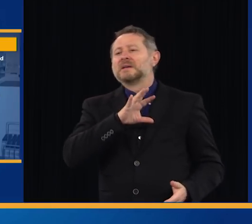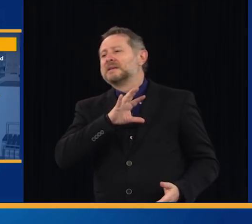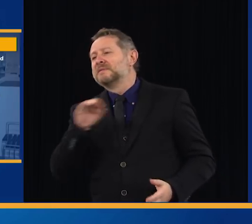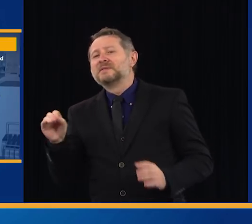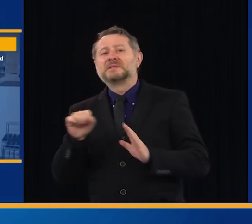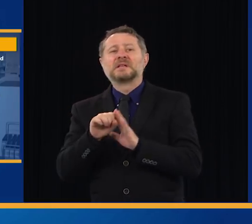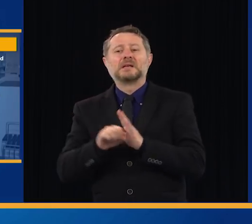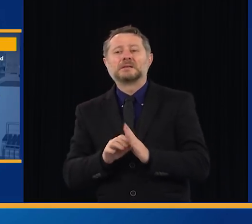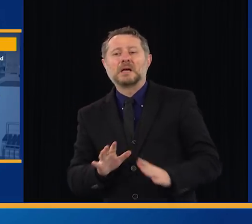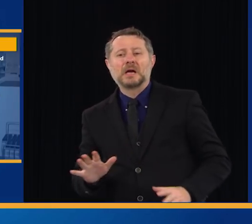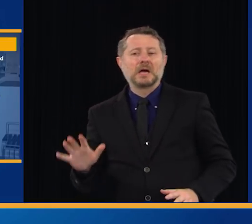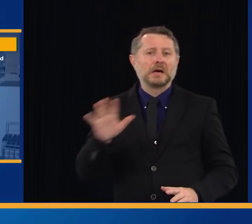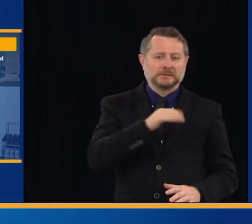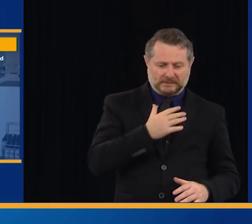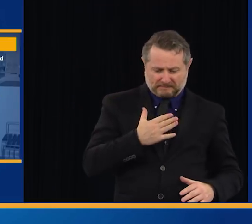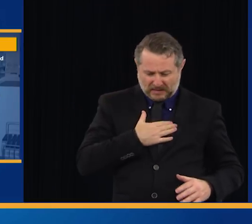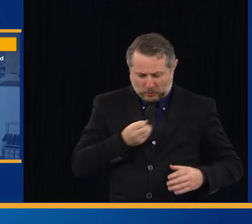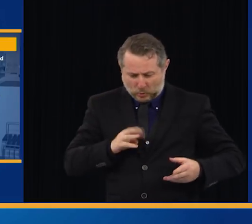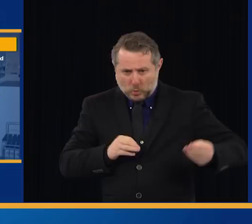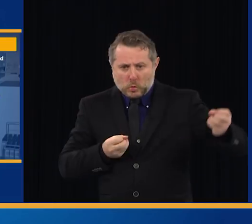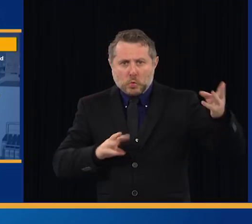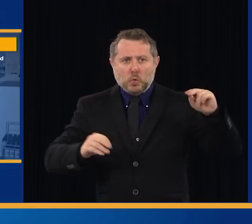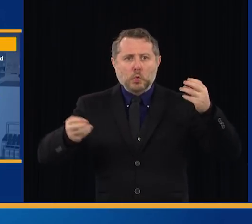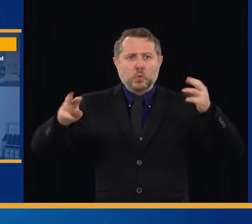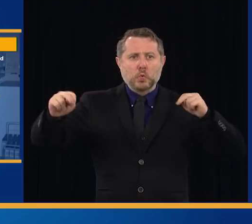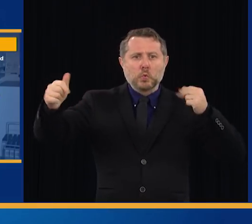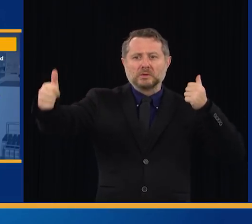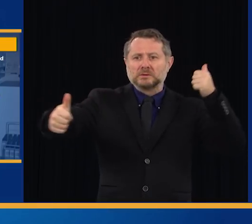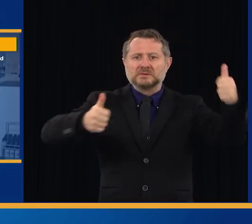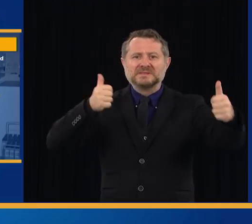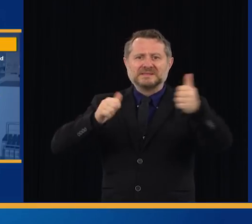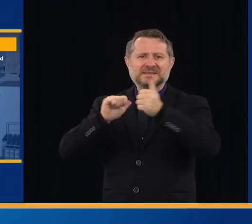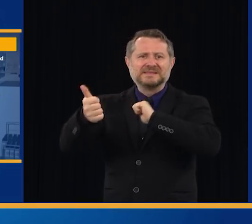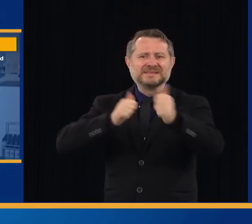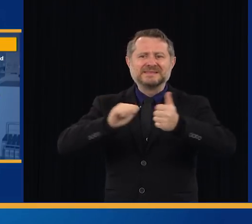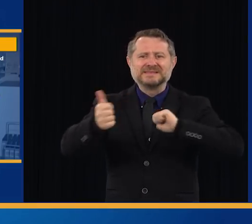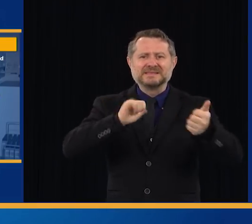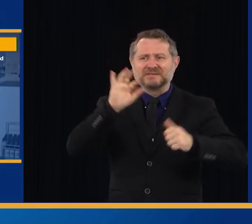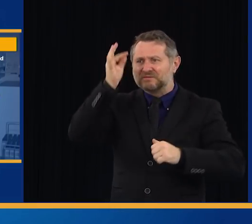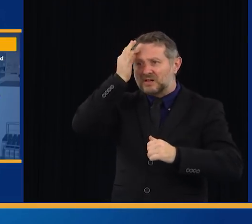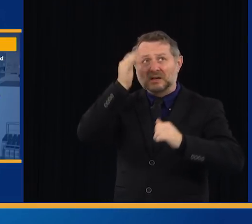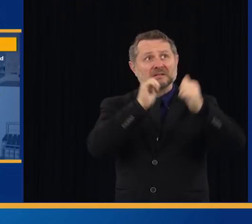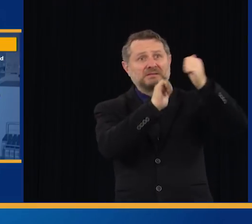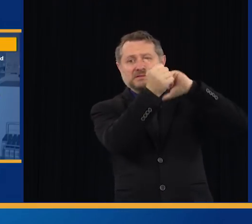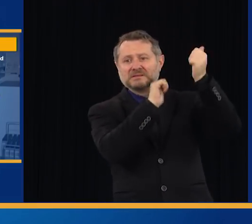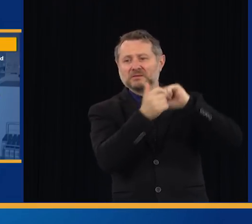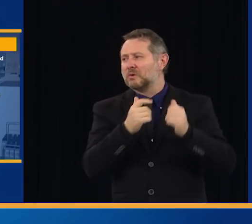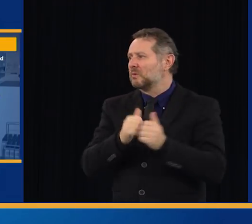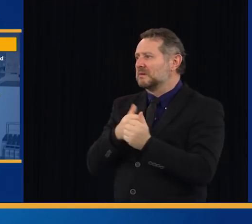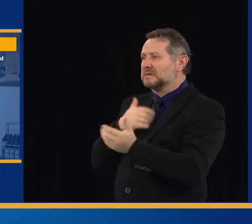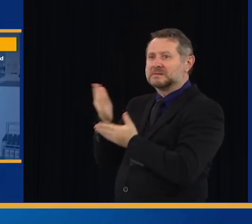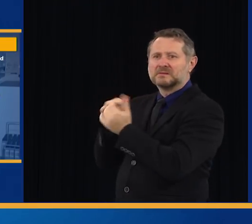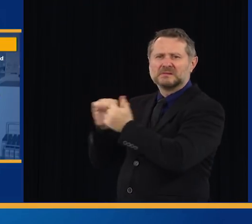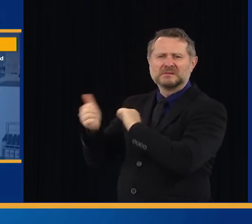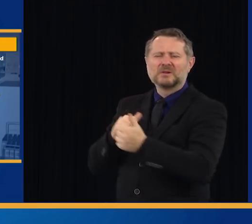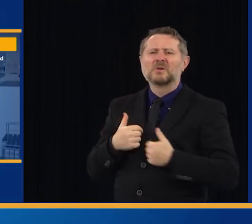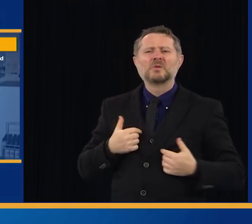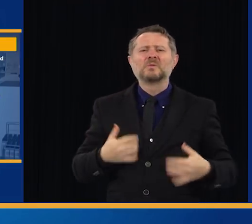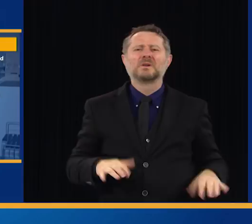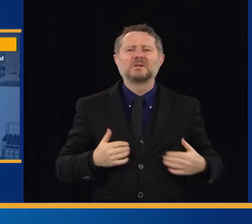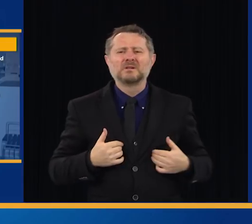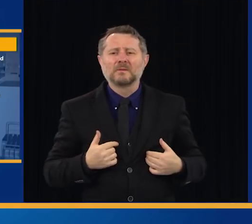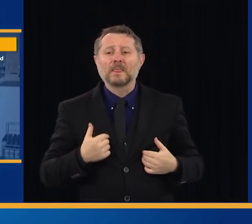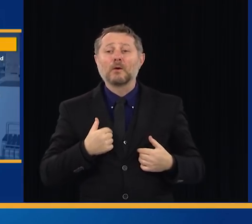on their own, competing with the federal government, competing with the private sector. So I'm very much looking forward to the